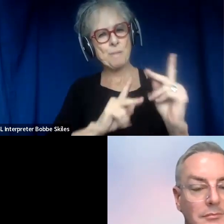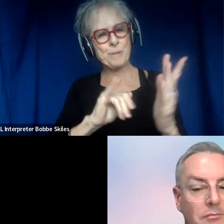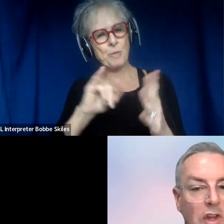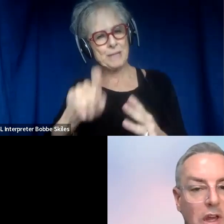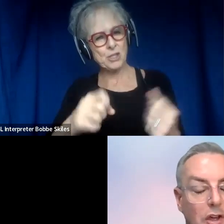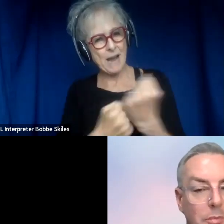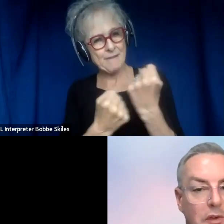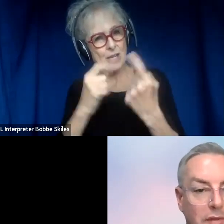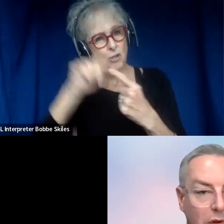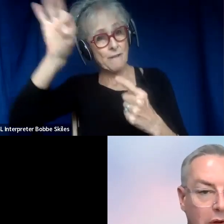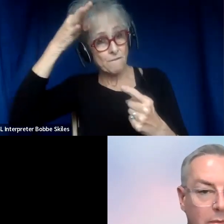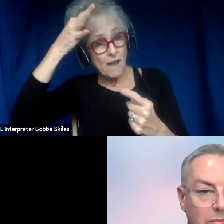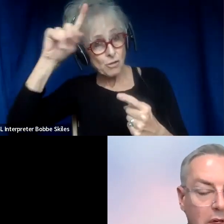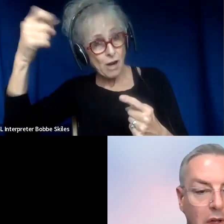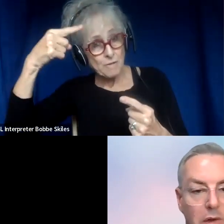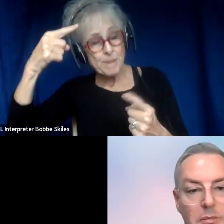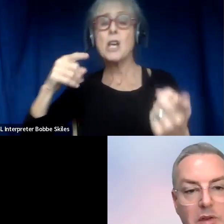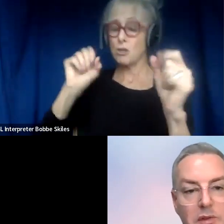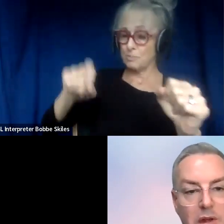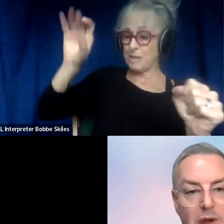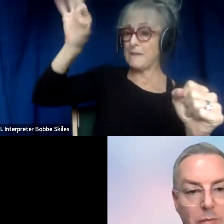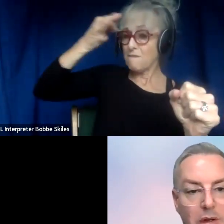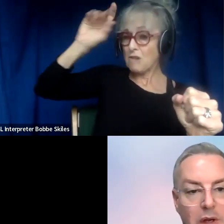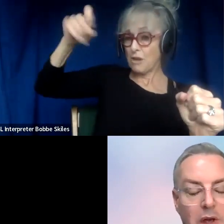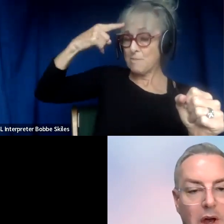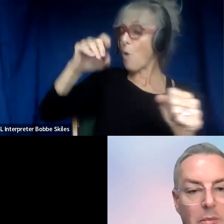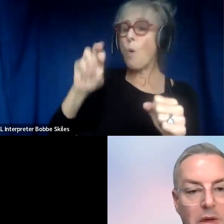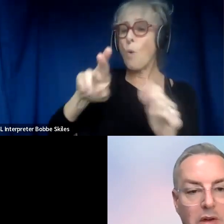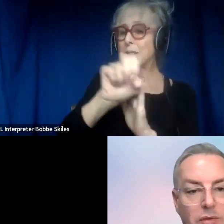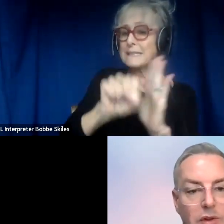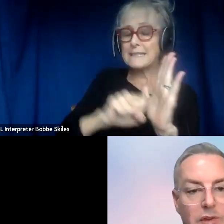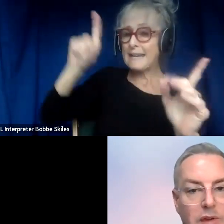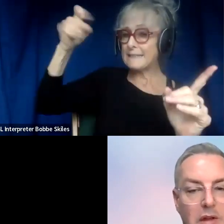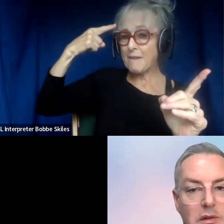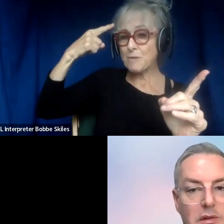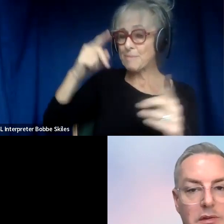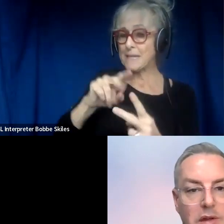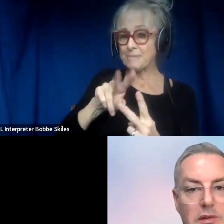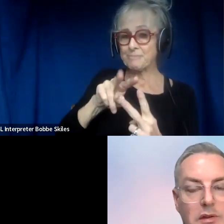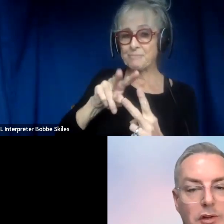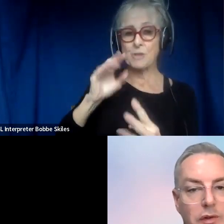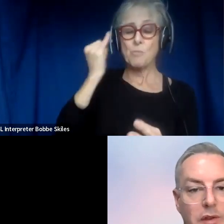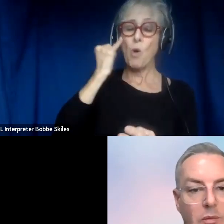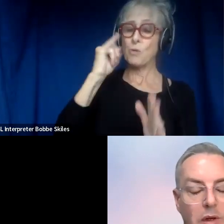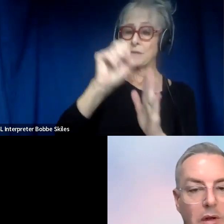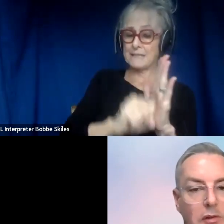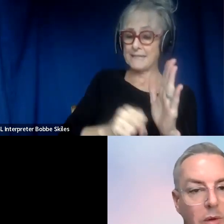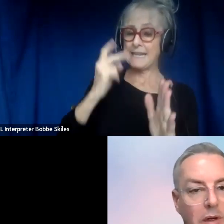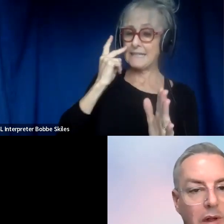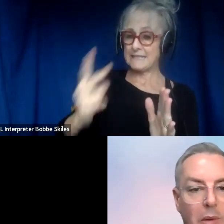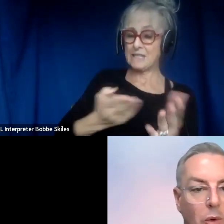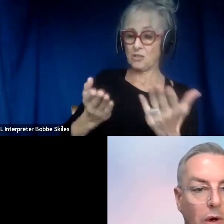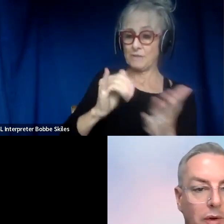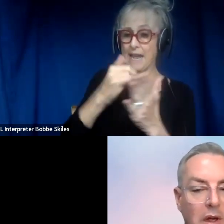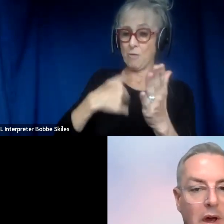right? It could be to the federal government. It could also be to the state government. If the state sees the service that we are